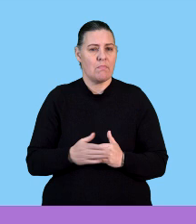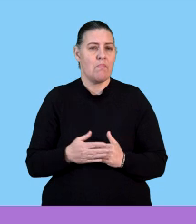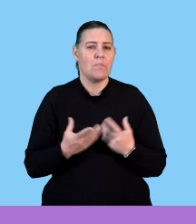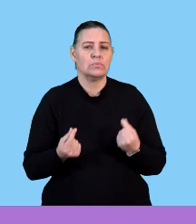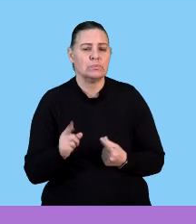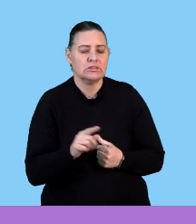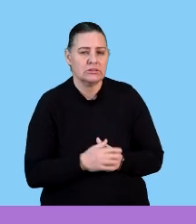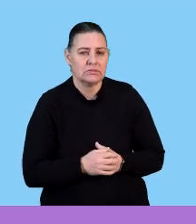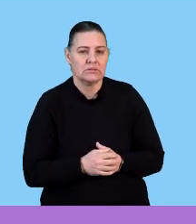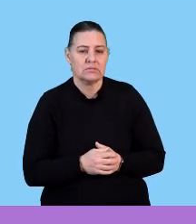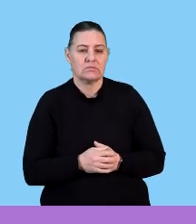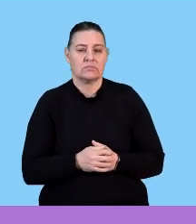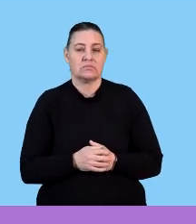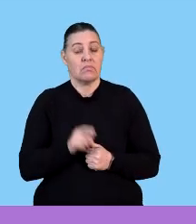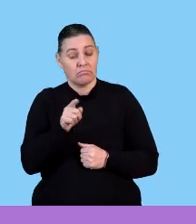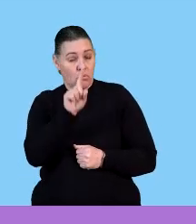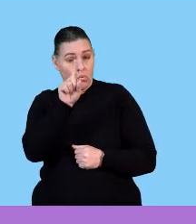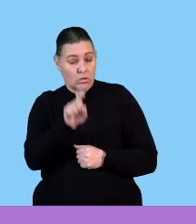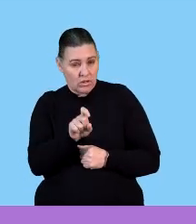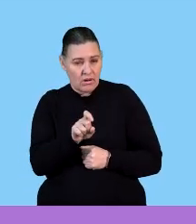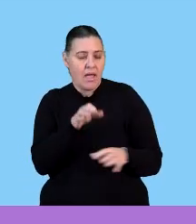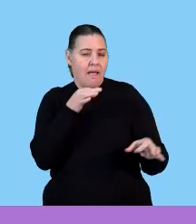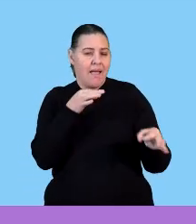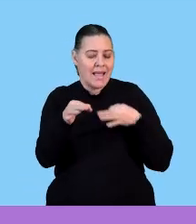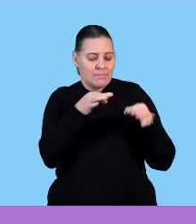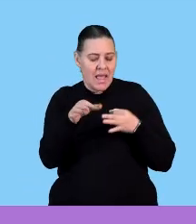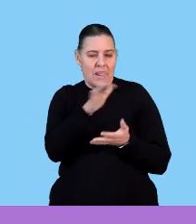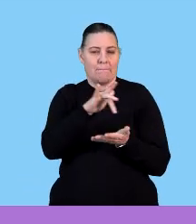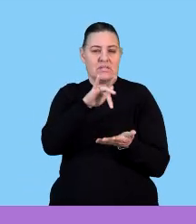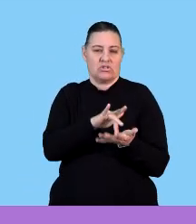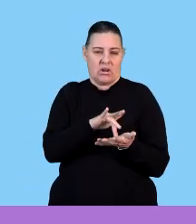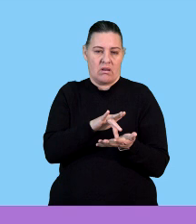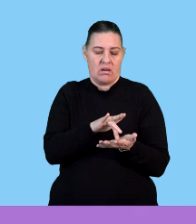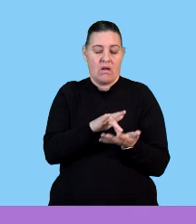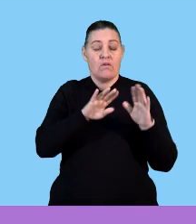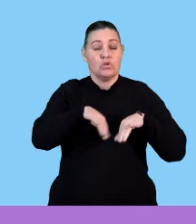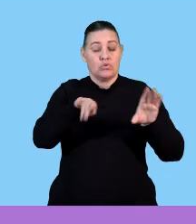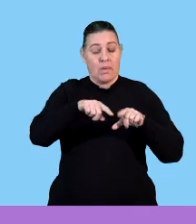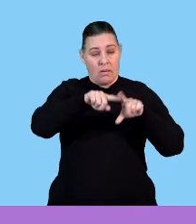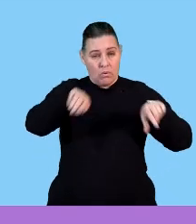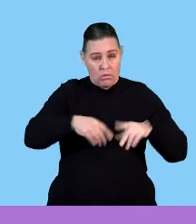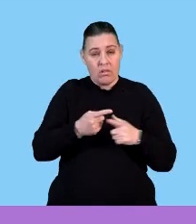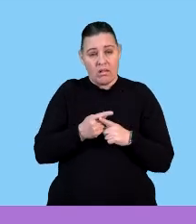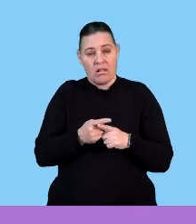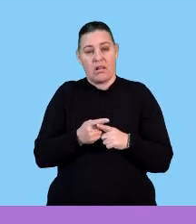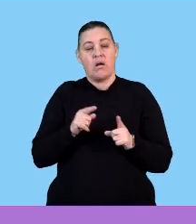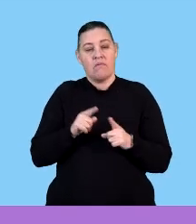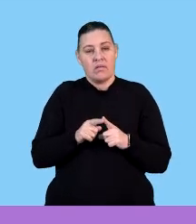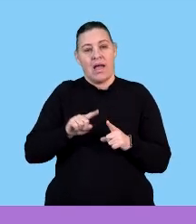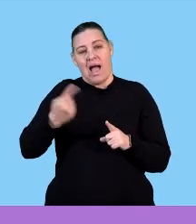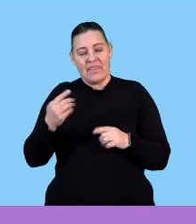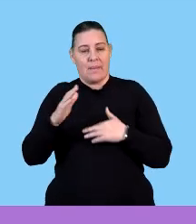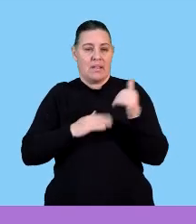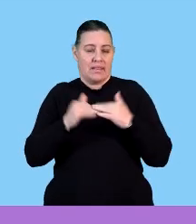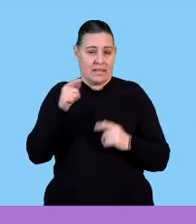see what else we've got to do. Now, with this type of question, describe the position of the swimming pool in relation to the